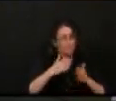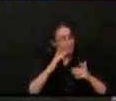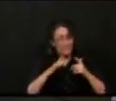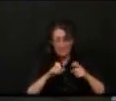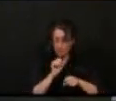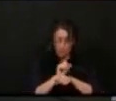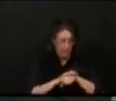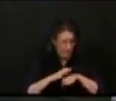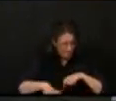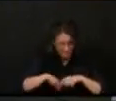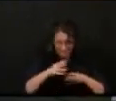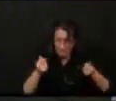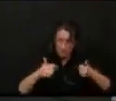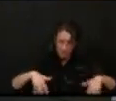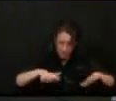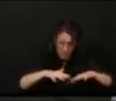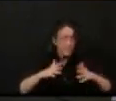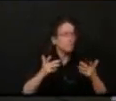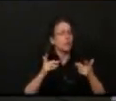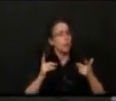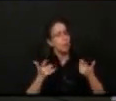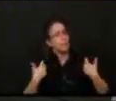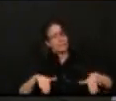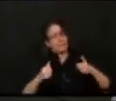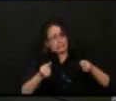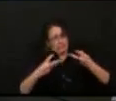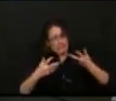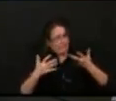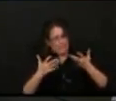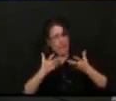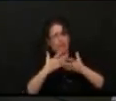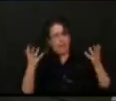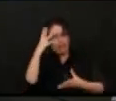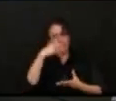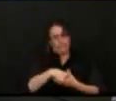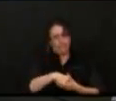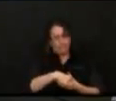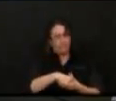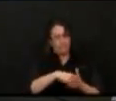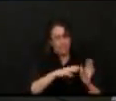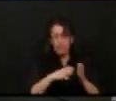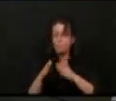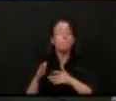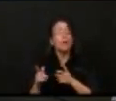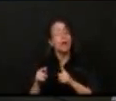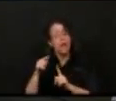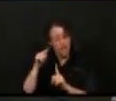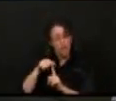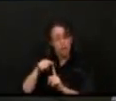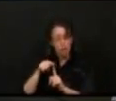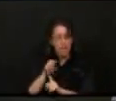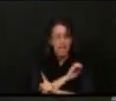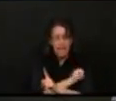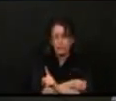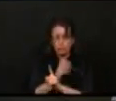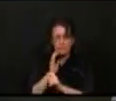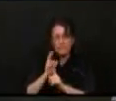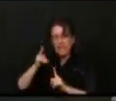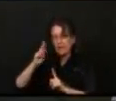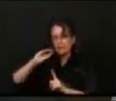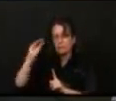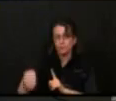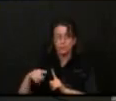renovation, but a good chunk of the work is energy. And we look at, Isaac